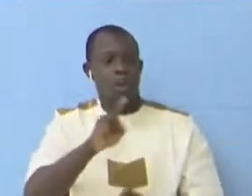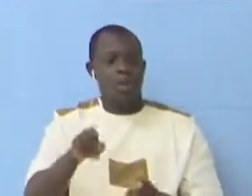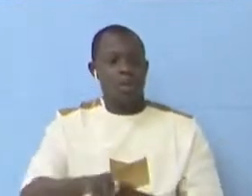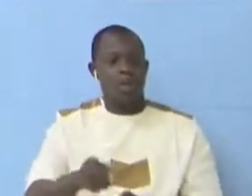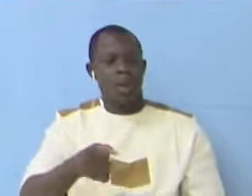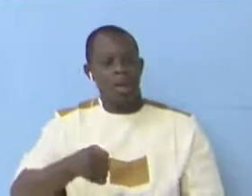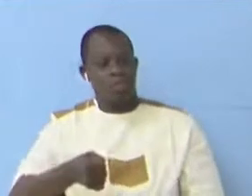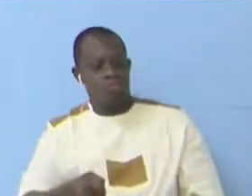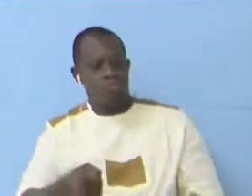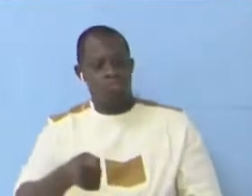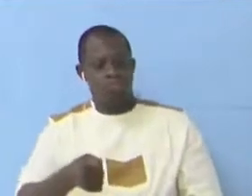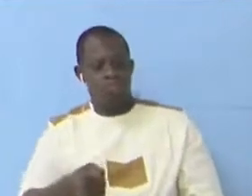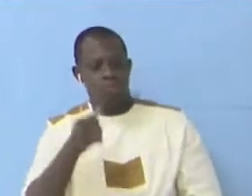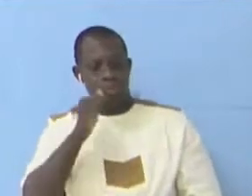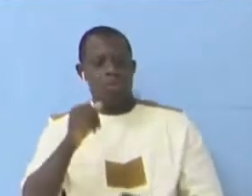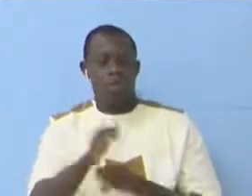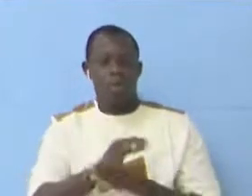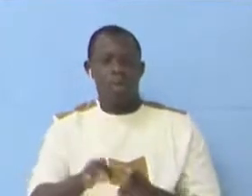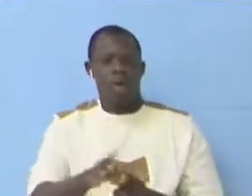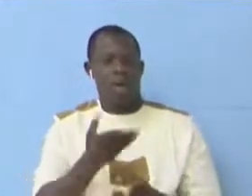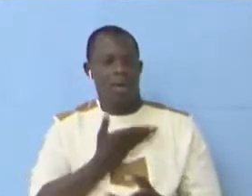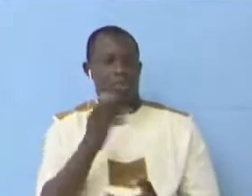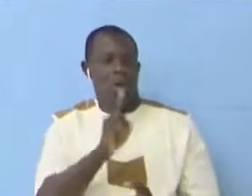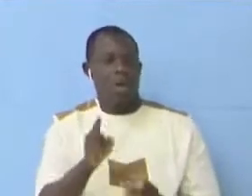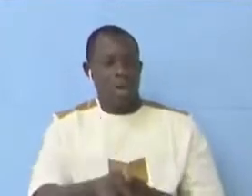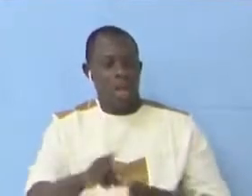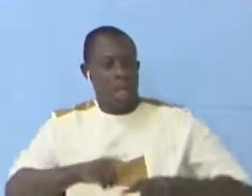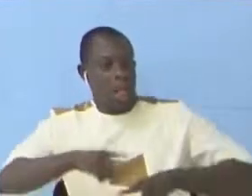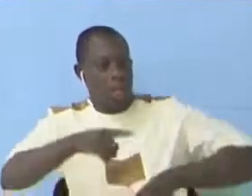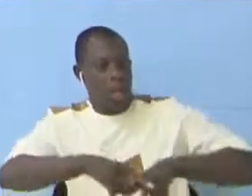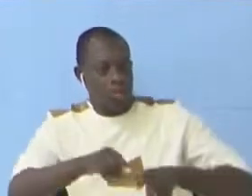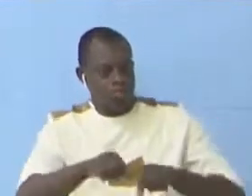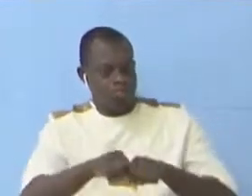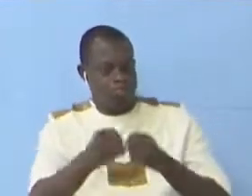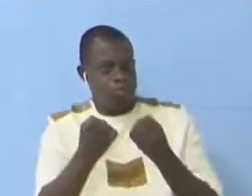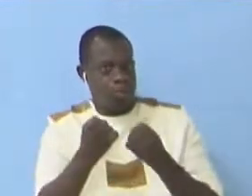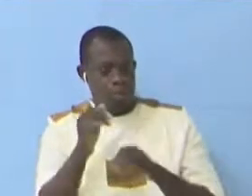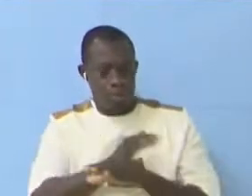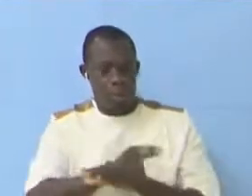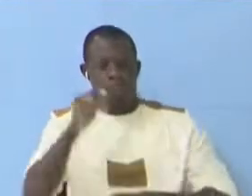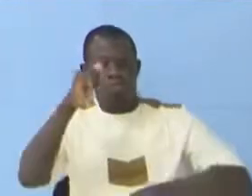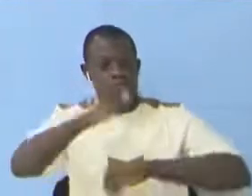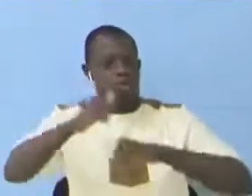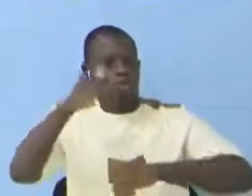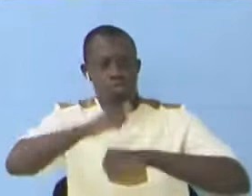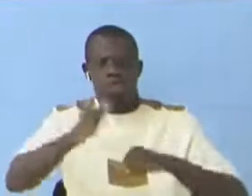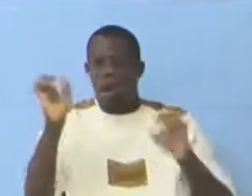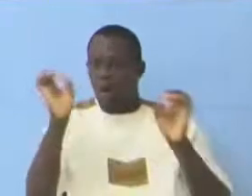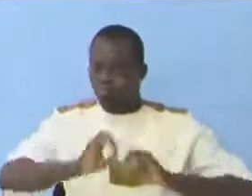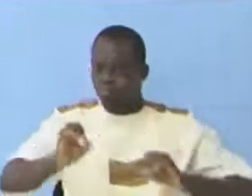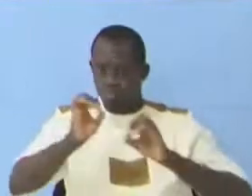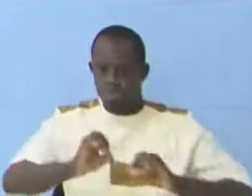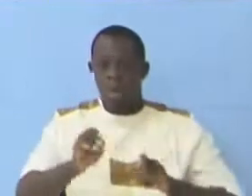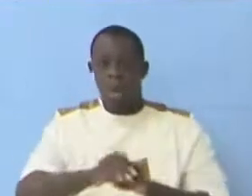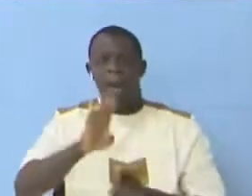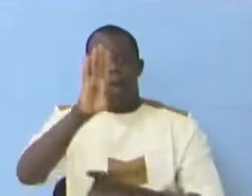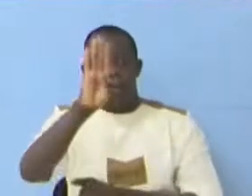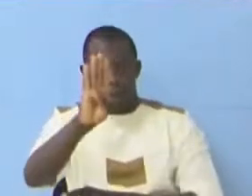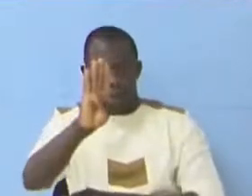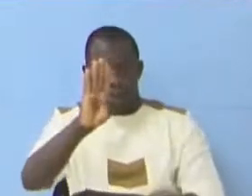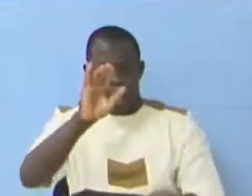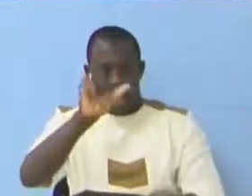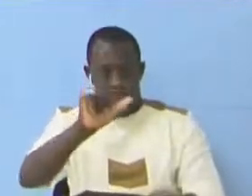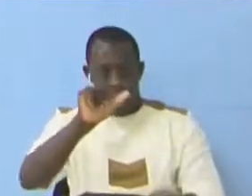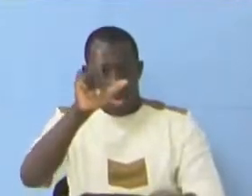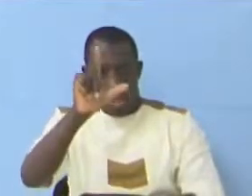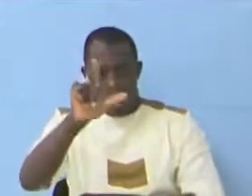pousse He had a pousse. broken leg, tànk bu damm la amoon. and he was not tortured. waaye nag de méttitalu ñoon ko. Balo told me he was tortured. At the time you